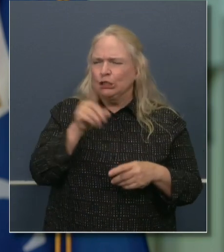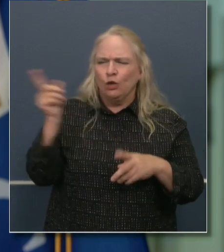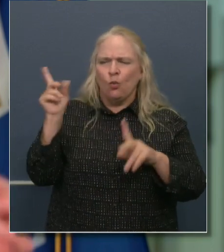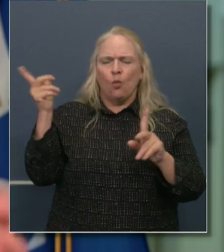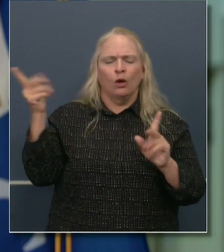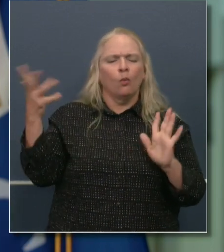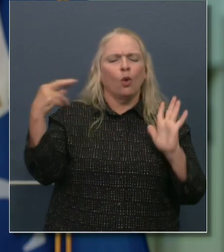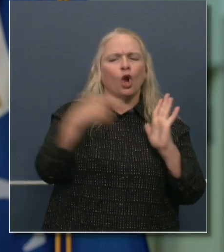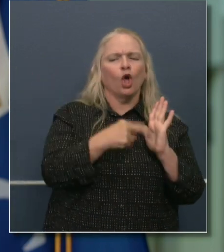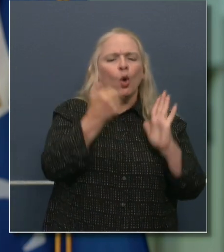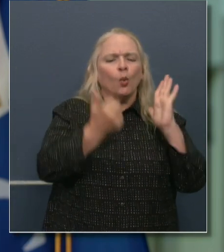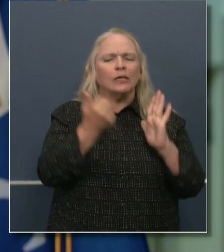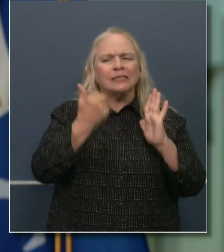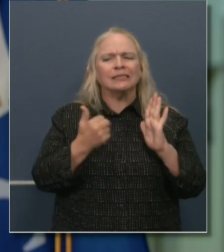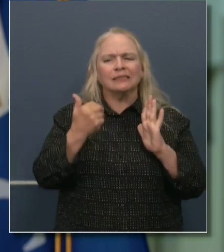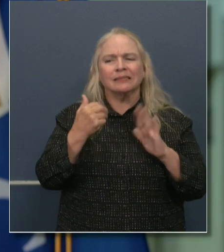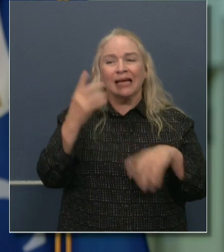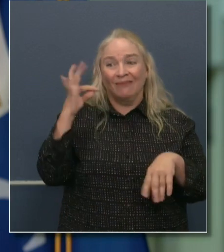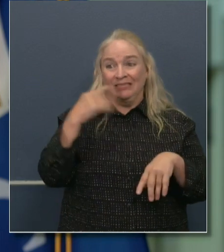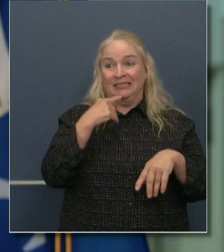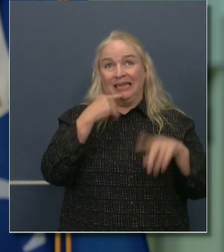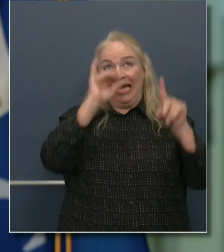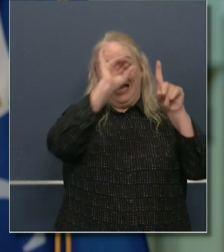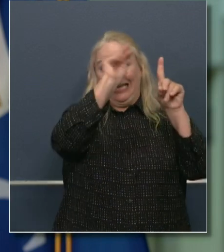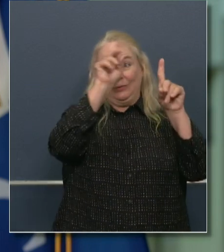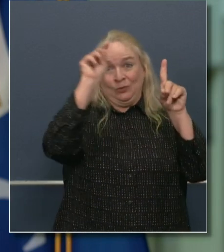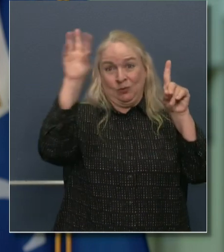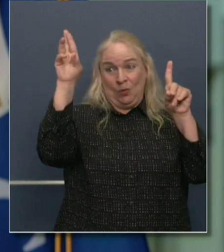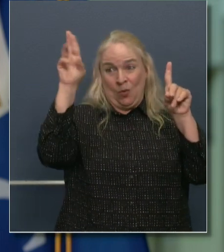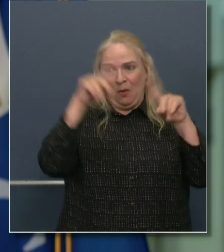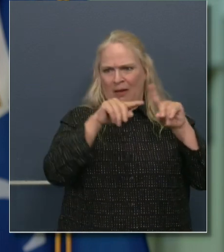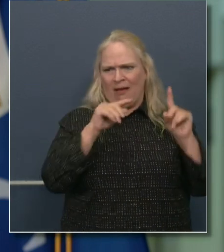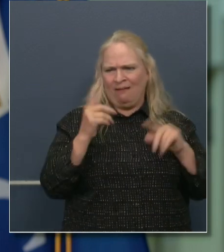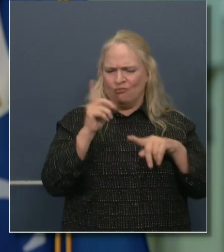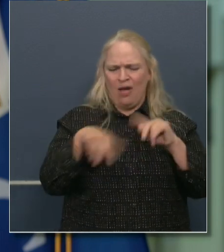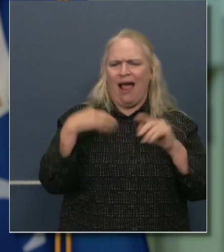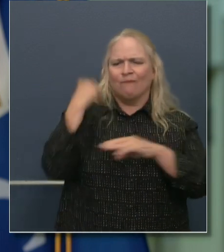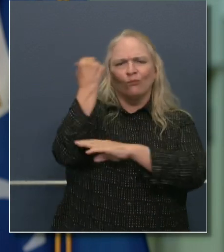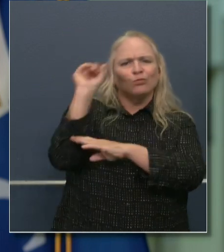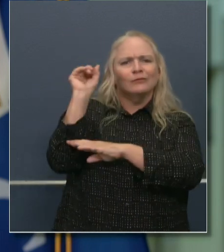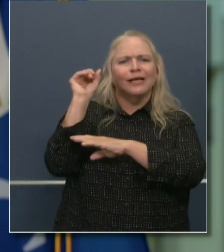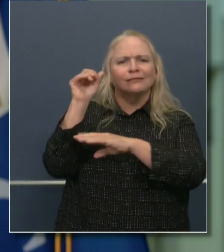specifically. If it's under that heading, that's what it would be referring to.